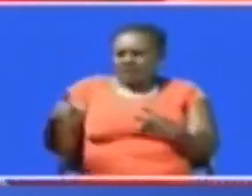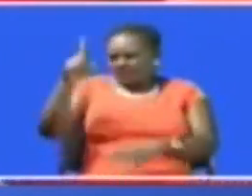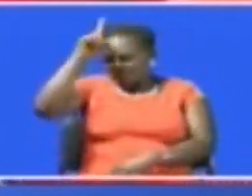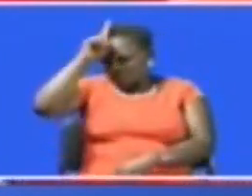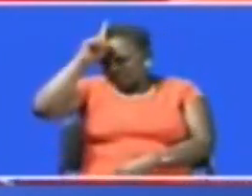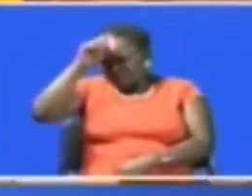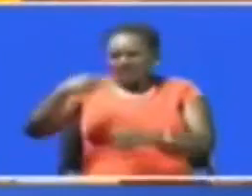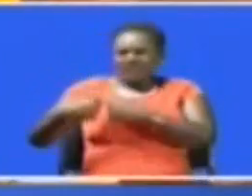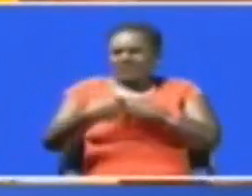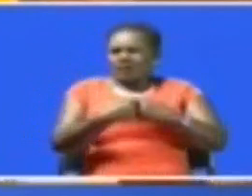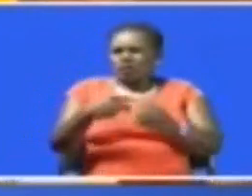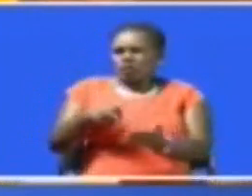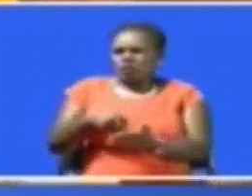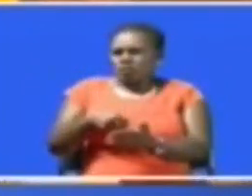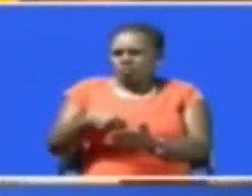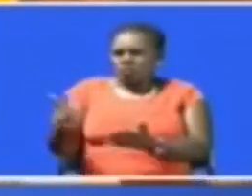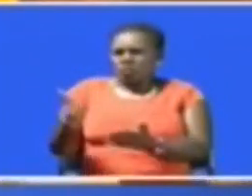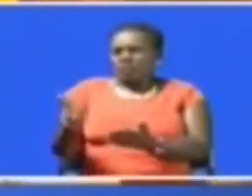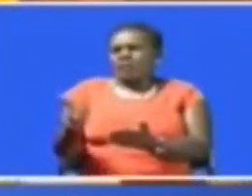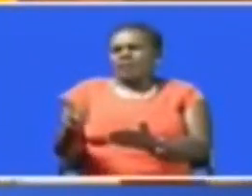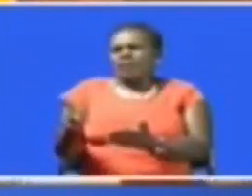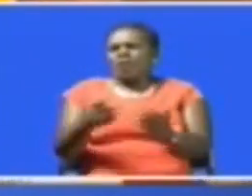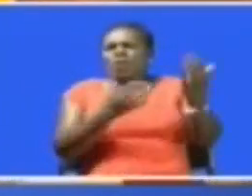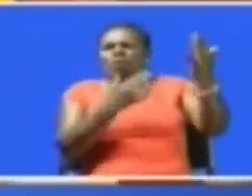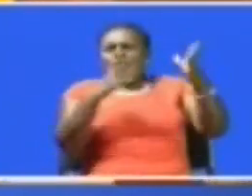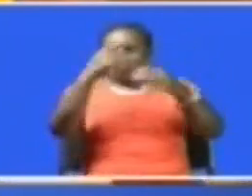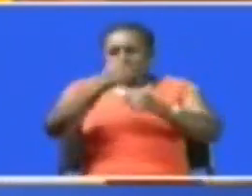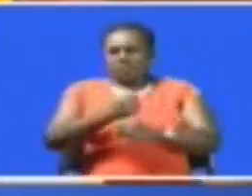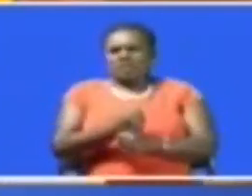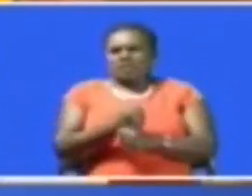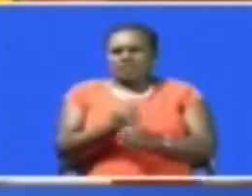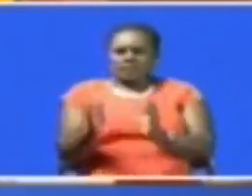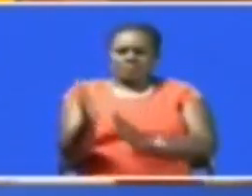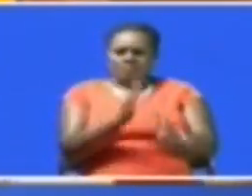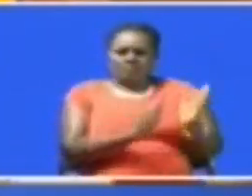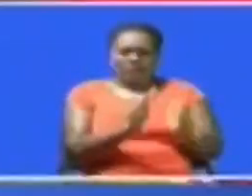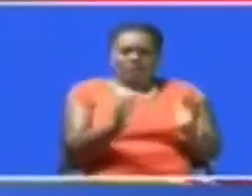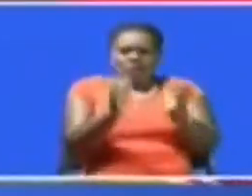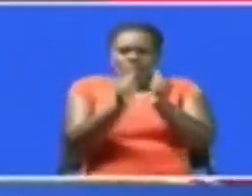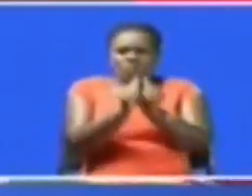grassroots were struggling to pay their subs. I really hope and trust that this arrangement with